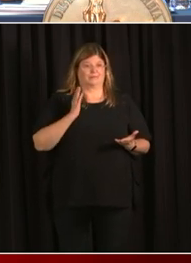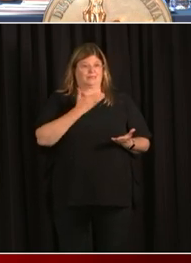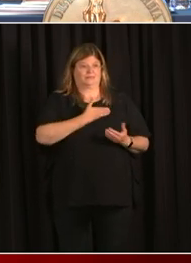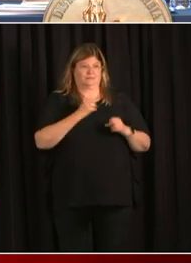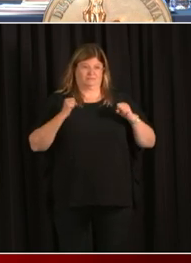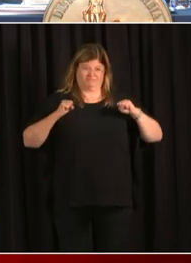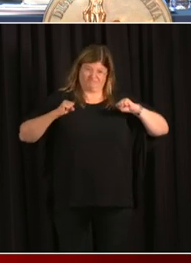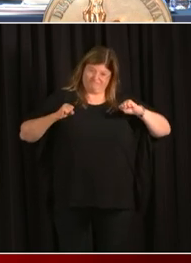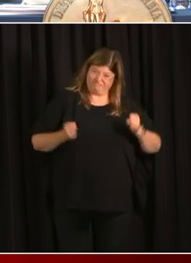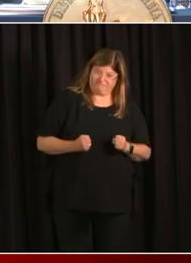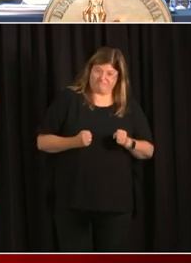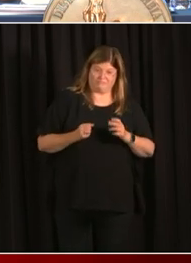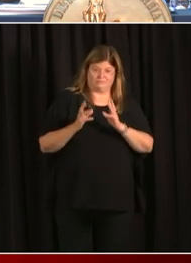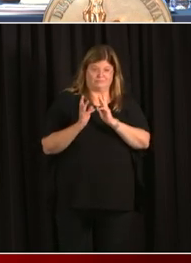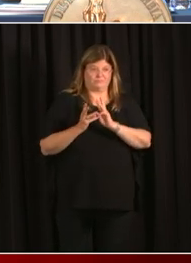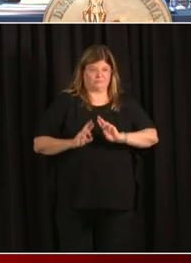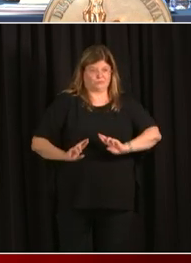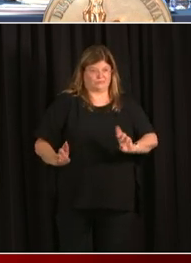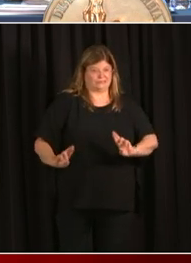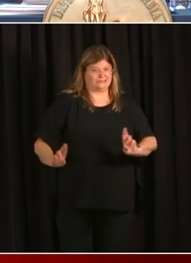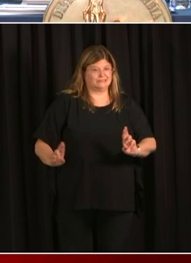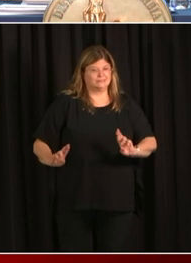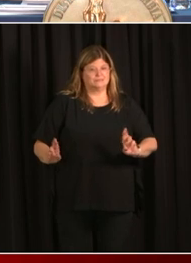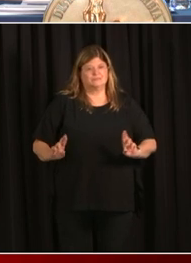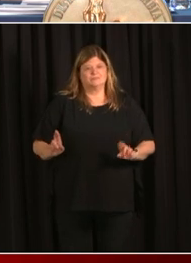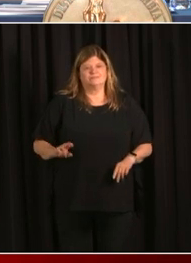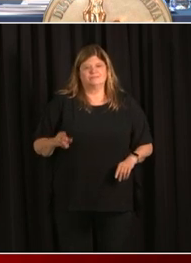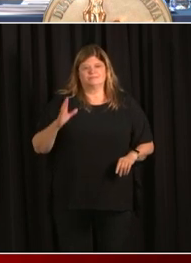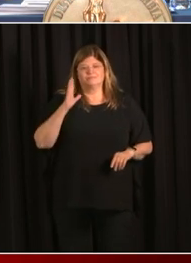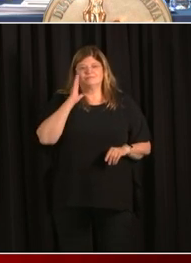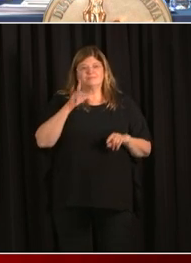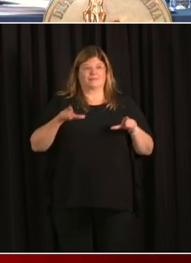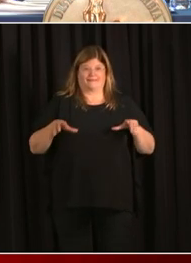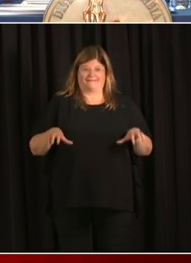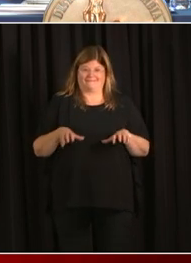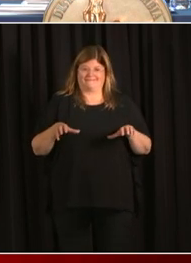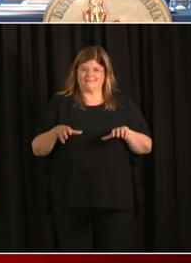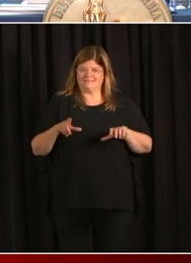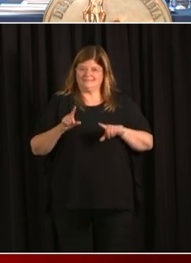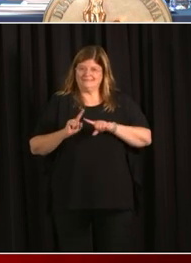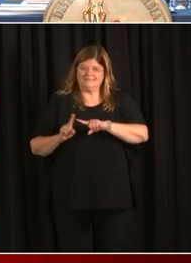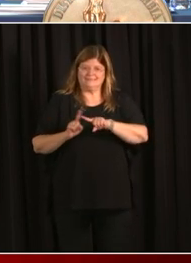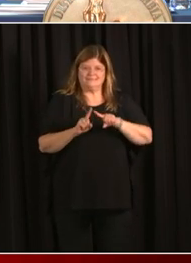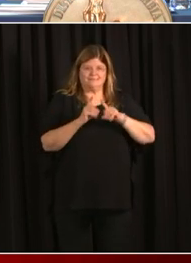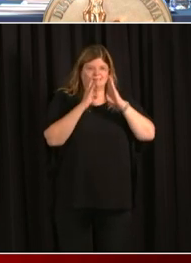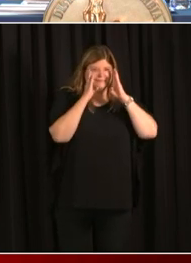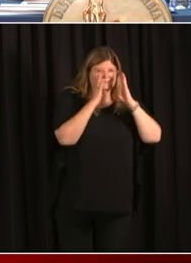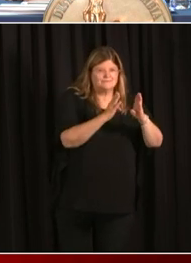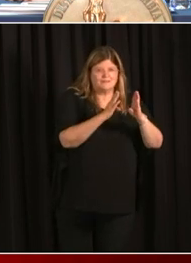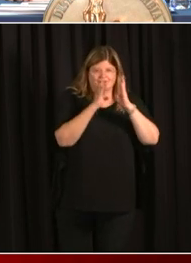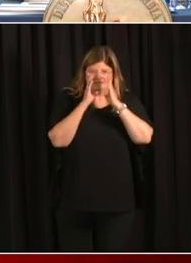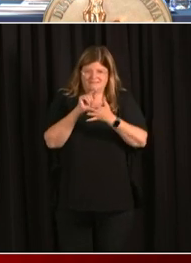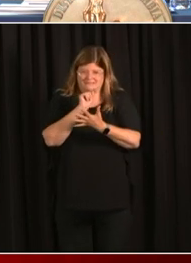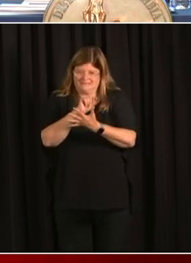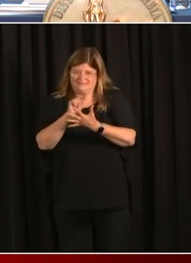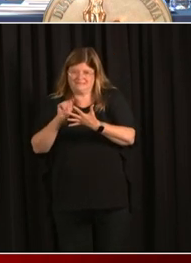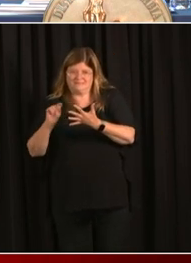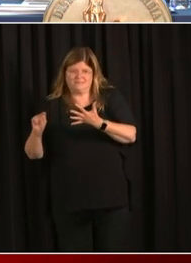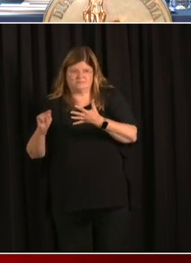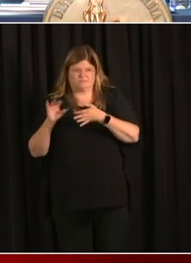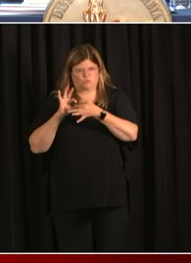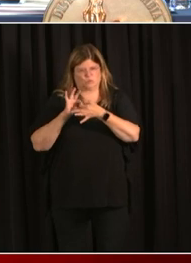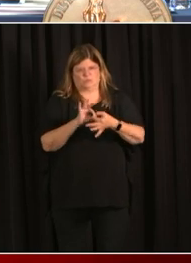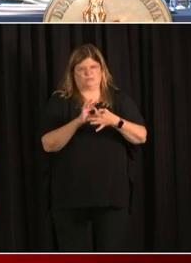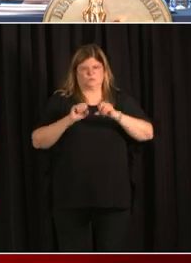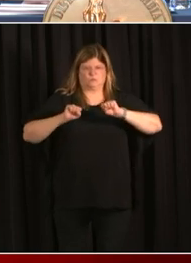weather. And those activities will occupy our attention for the remainder of the winter. I'm